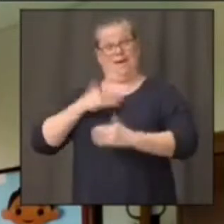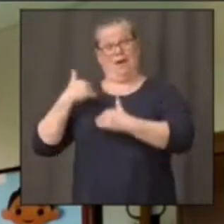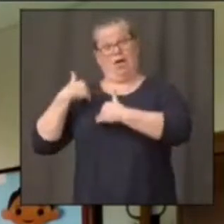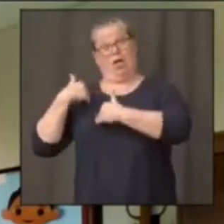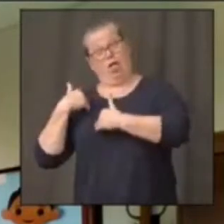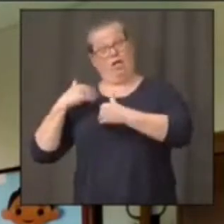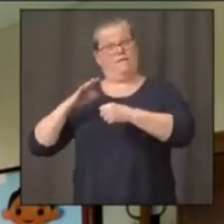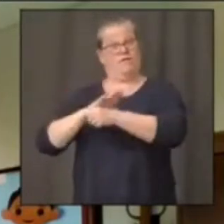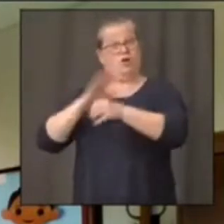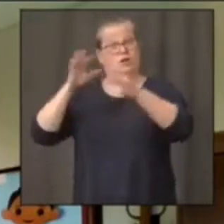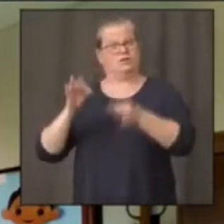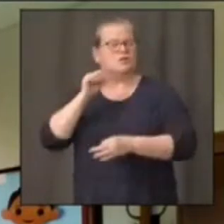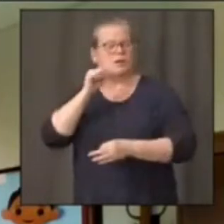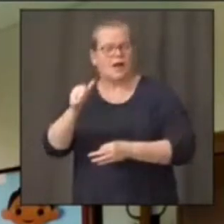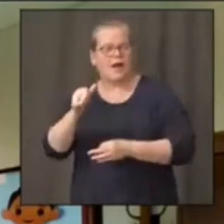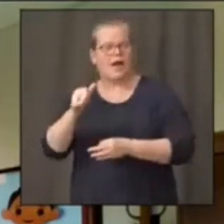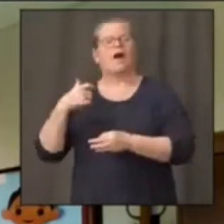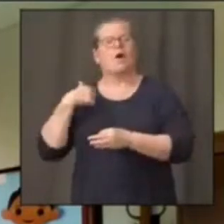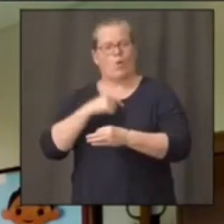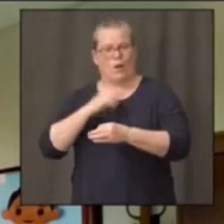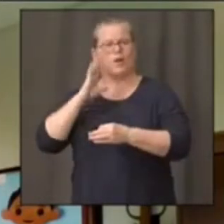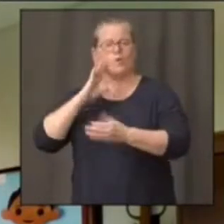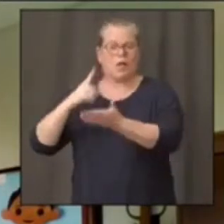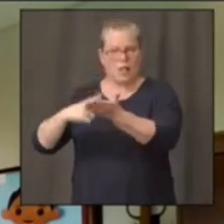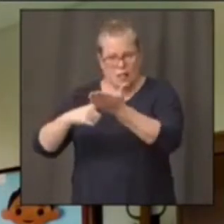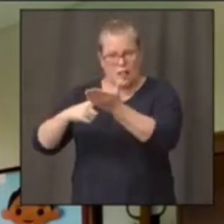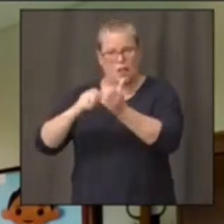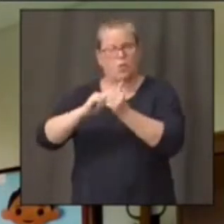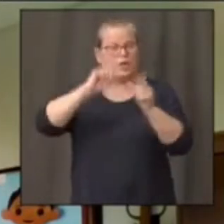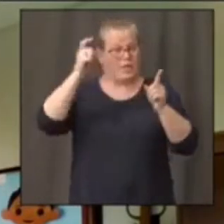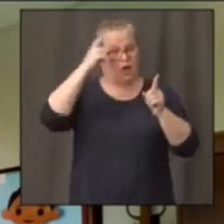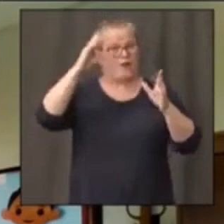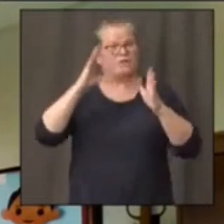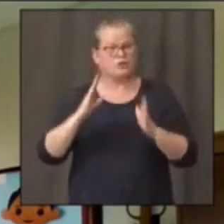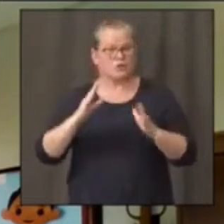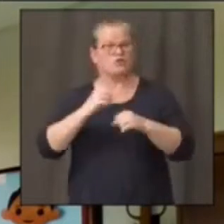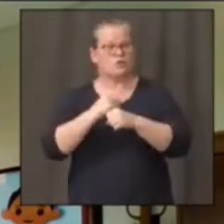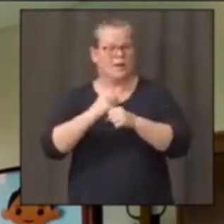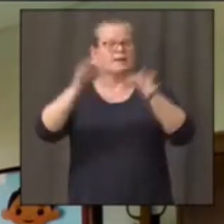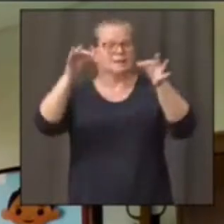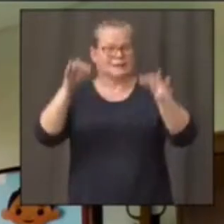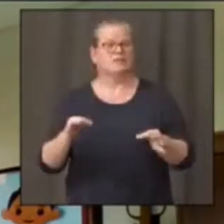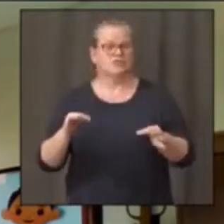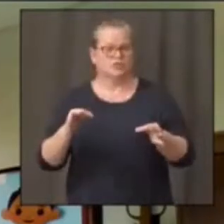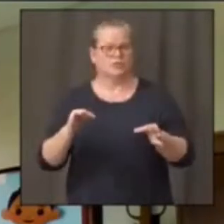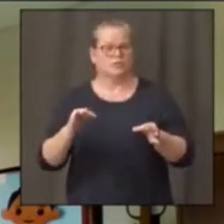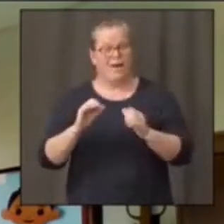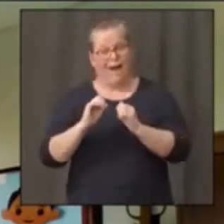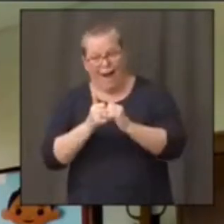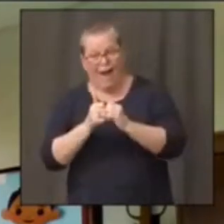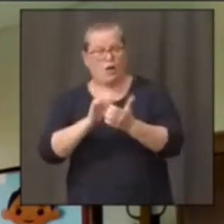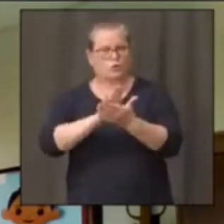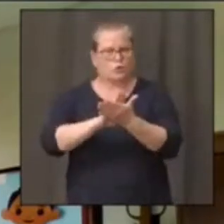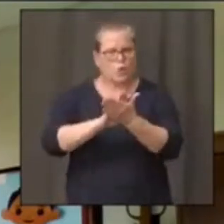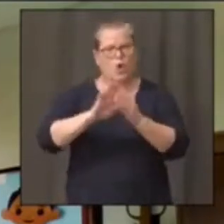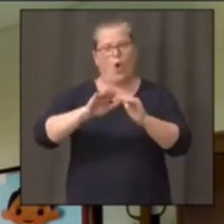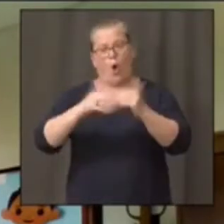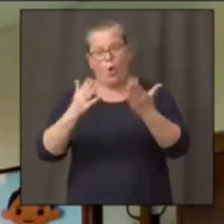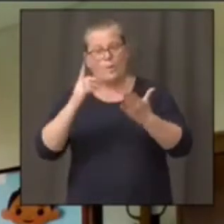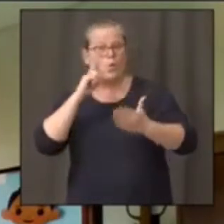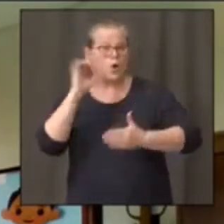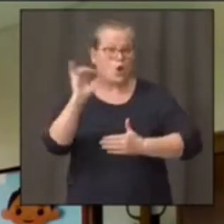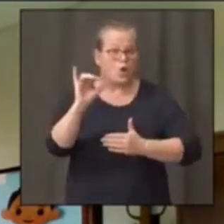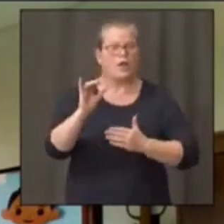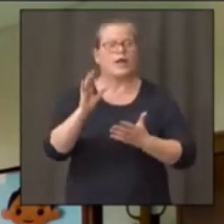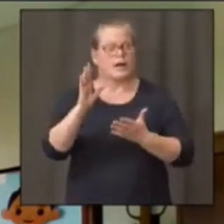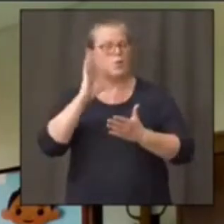and ultimately the governor to make decisions based on which form we're going to take. The fact that districts are planning for